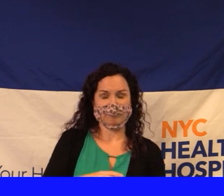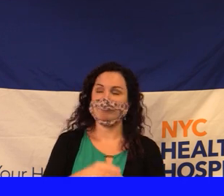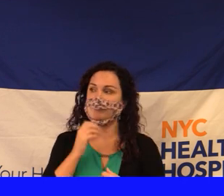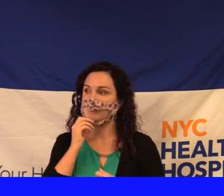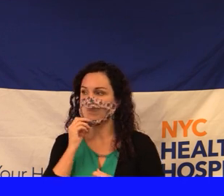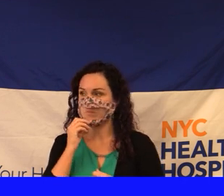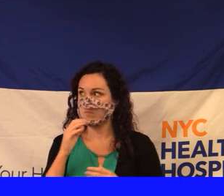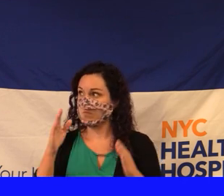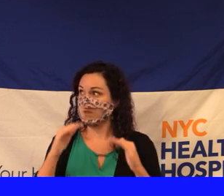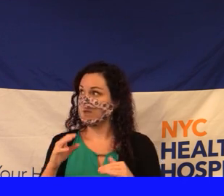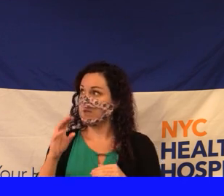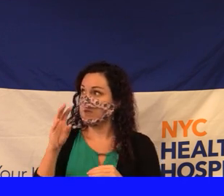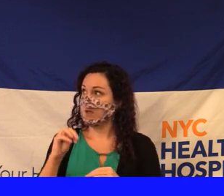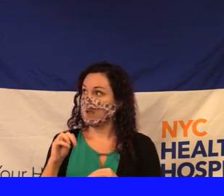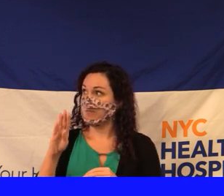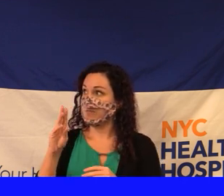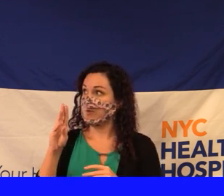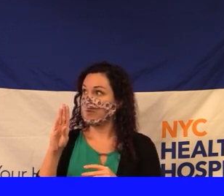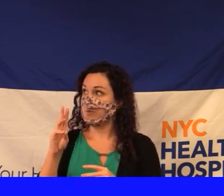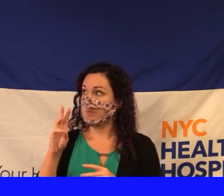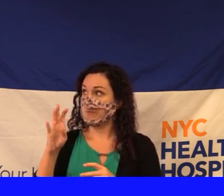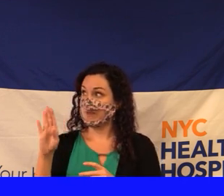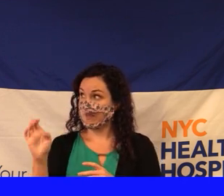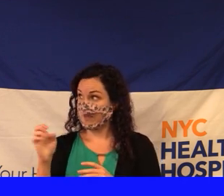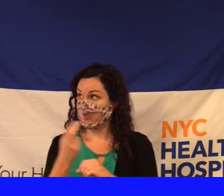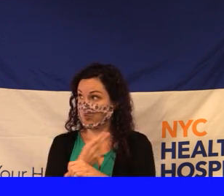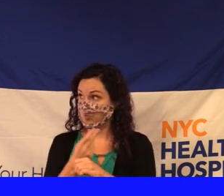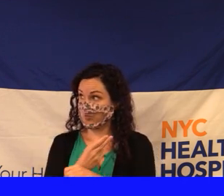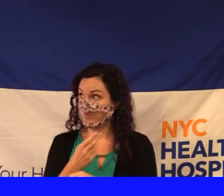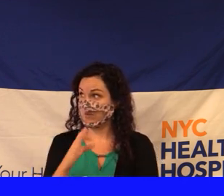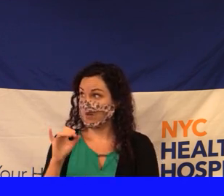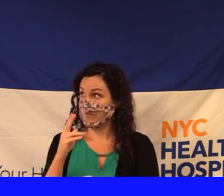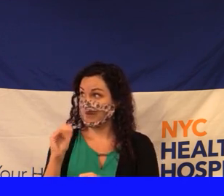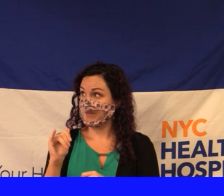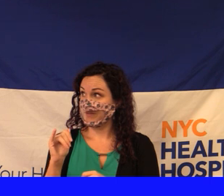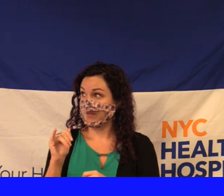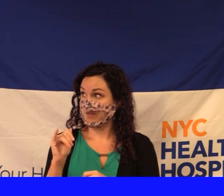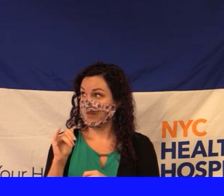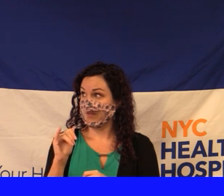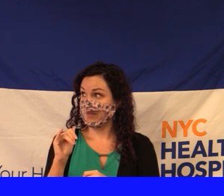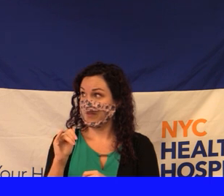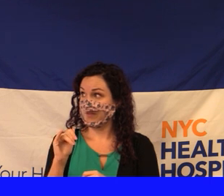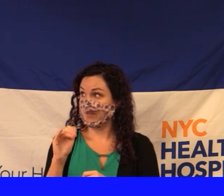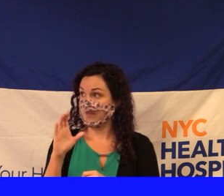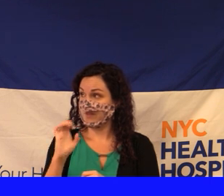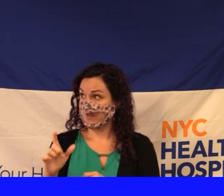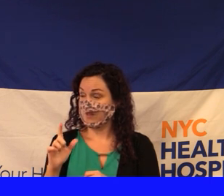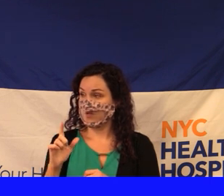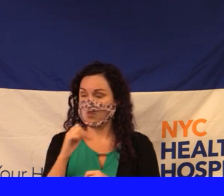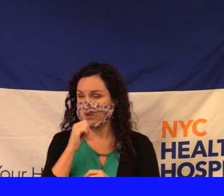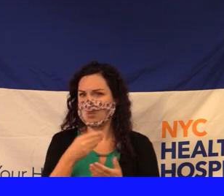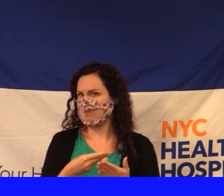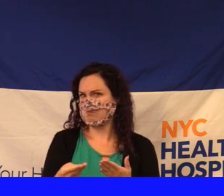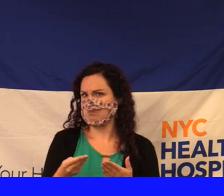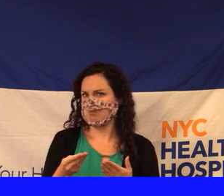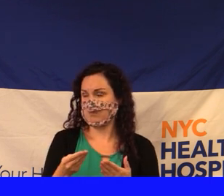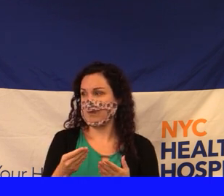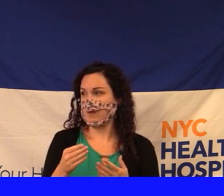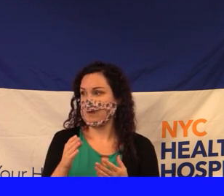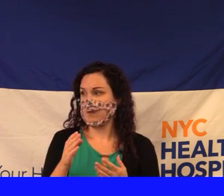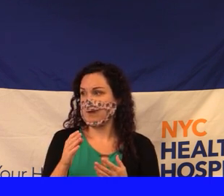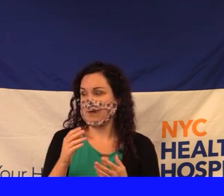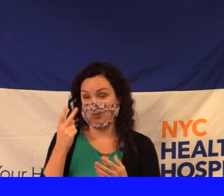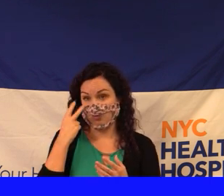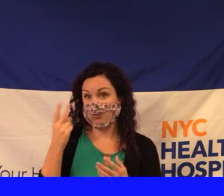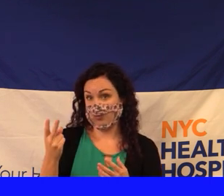And then for MWBE utilization, Omnicells are leased, so we don't purchase these items. And to get a little bit into the